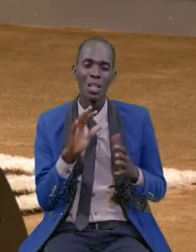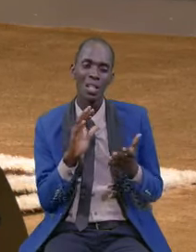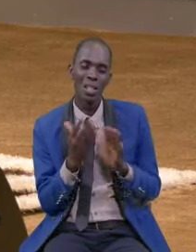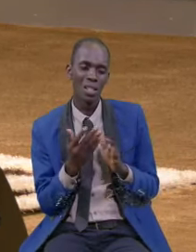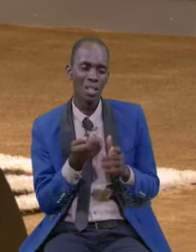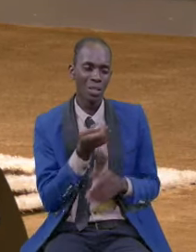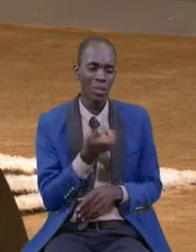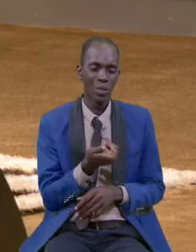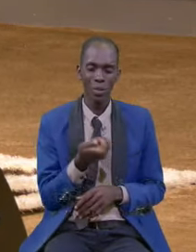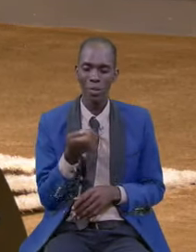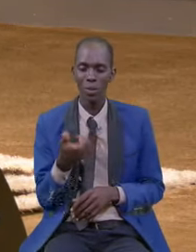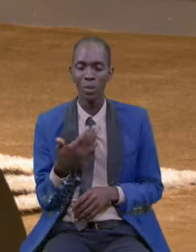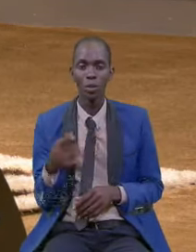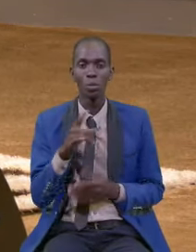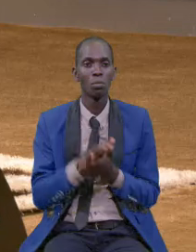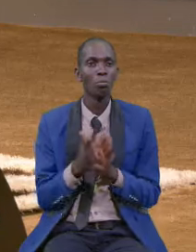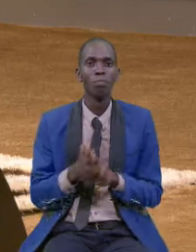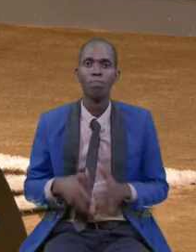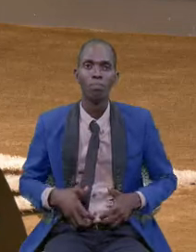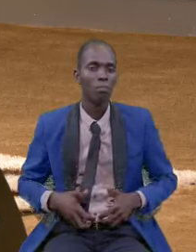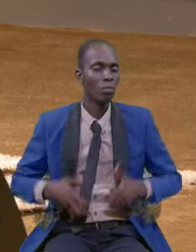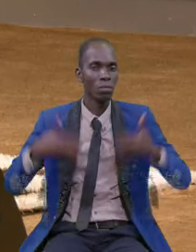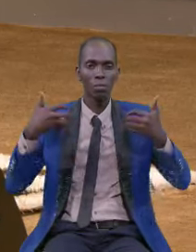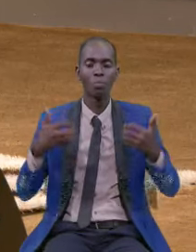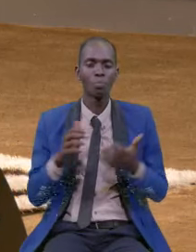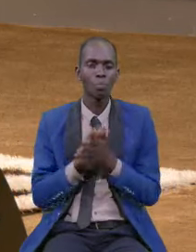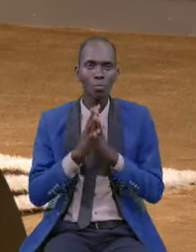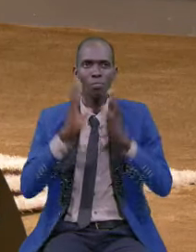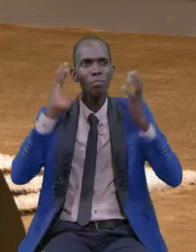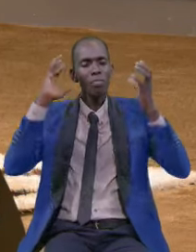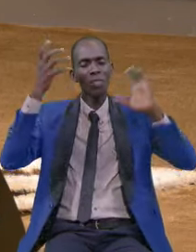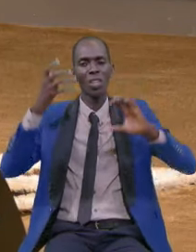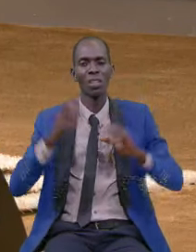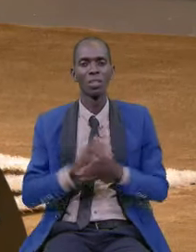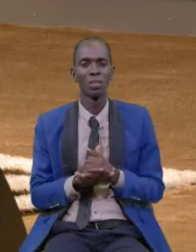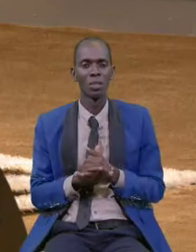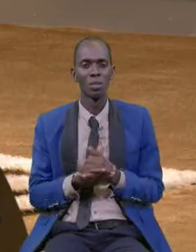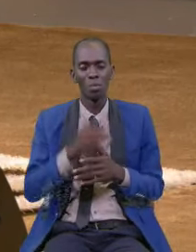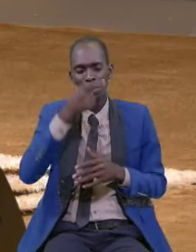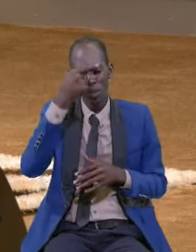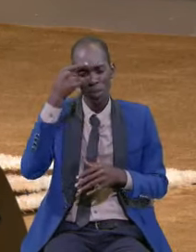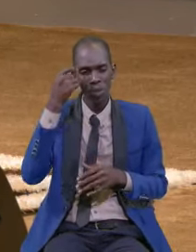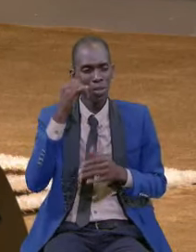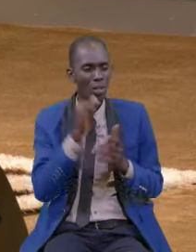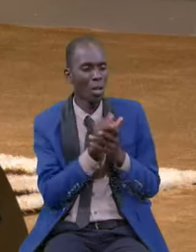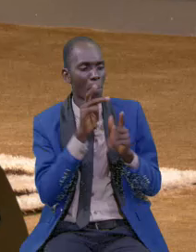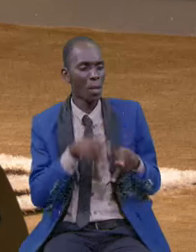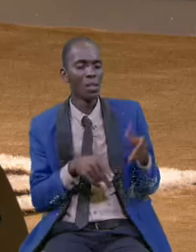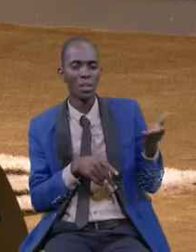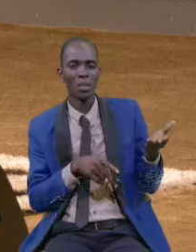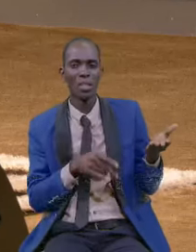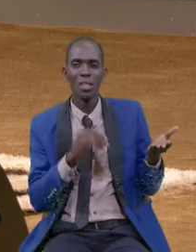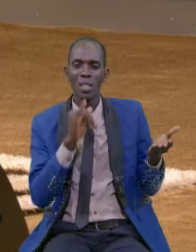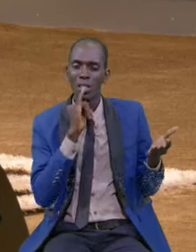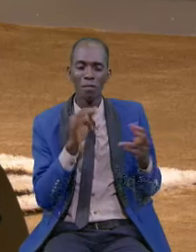little things. You get angry. You get upset. You're annoyed because that fellow is too